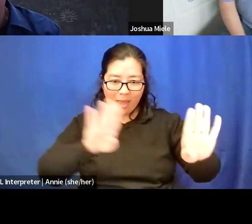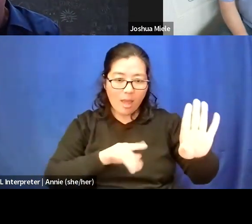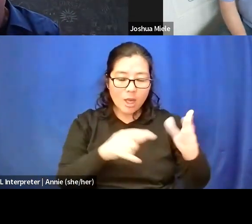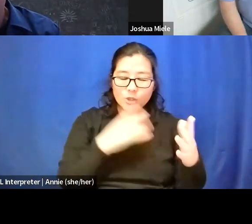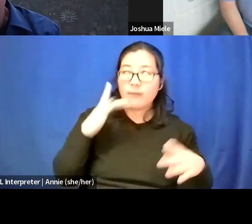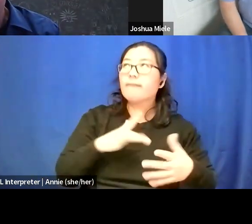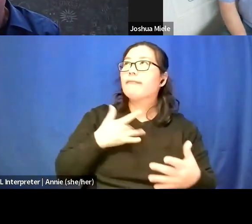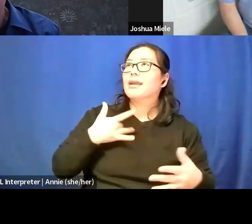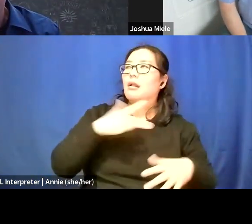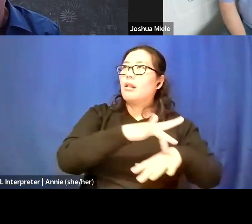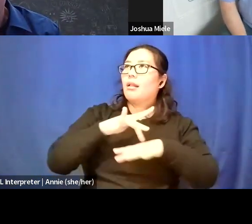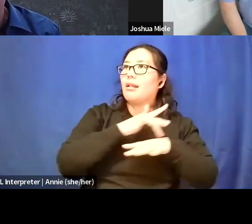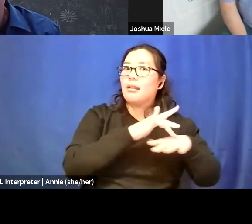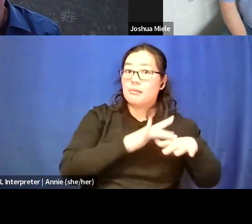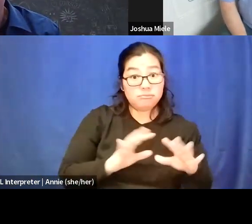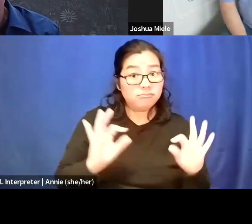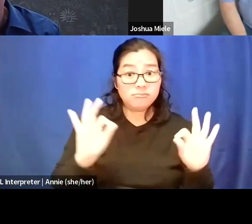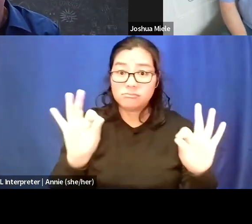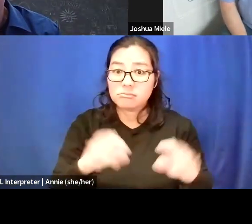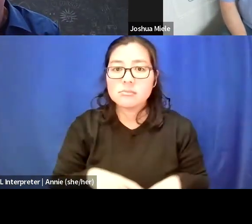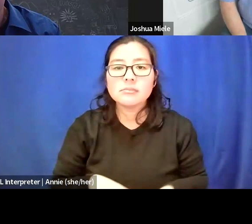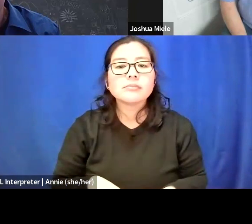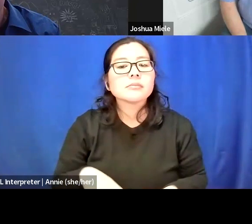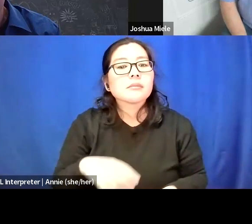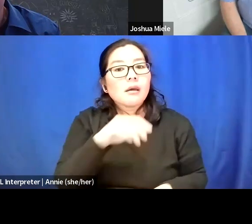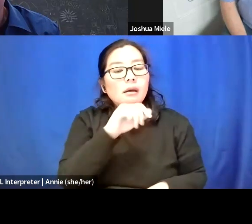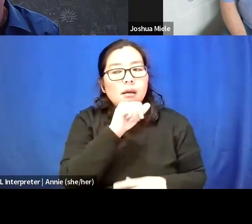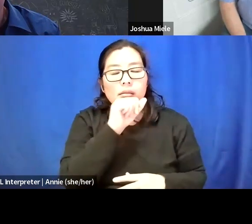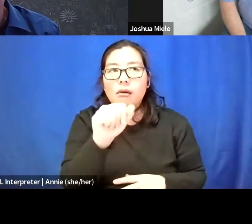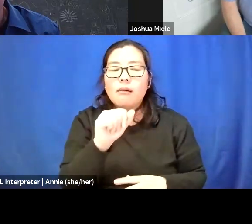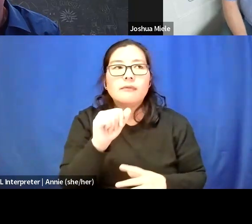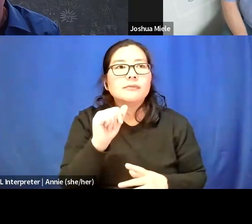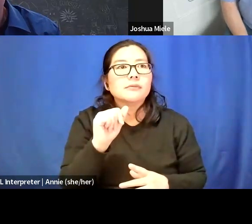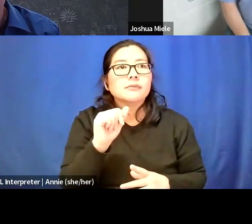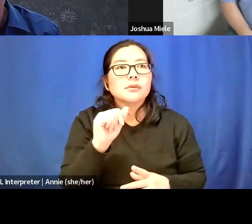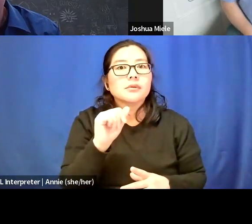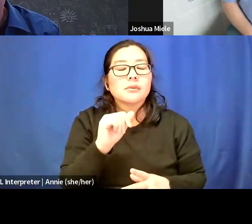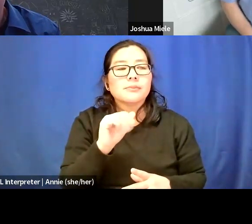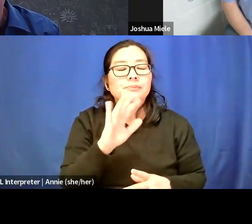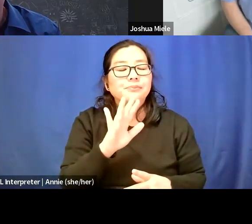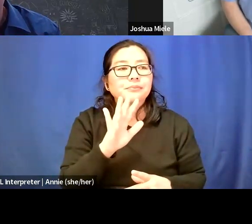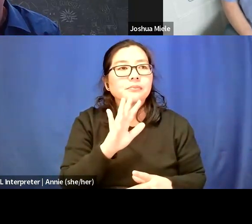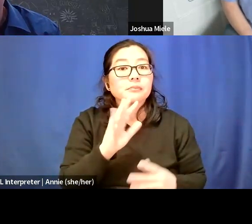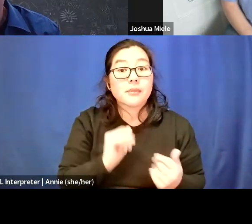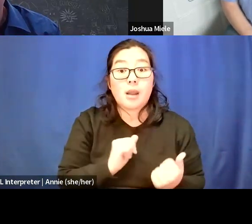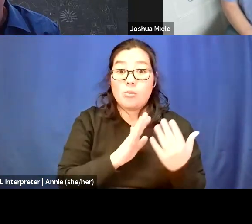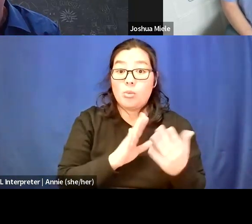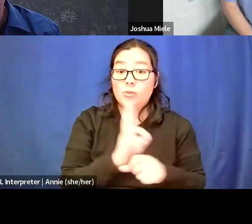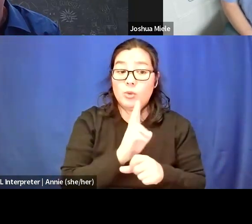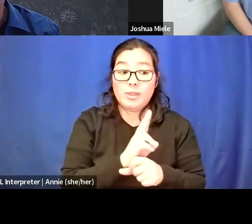I thought I really loved the approach of using a